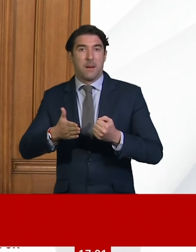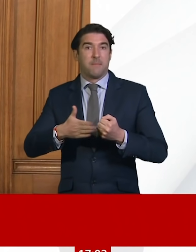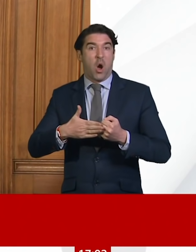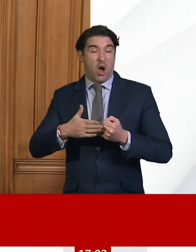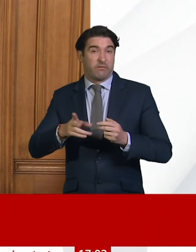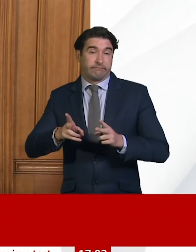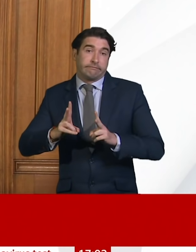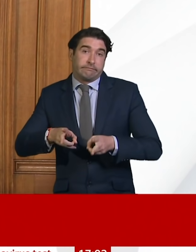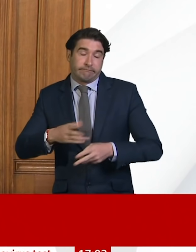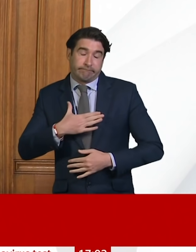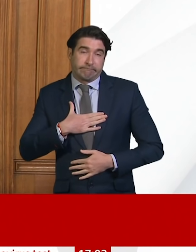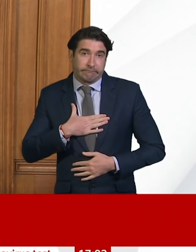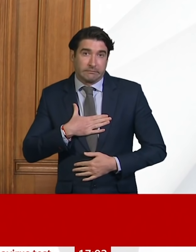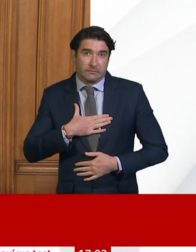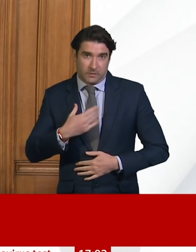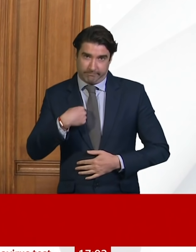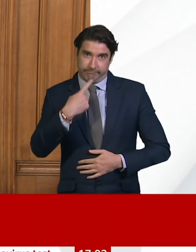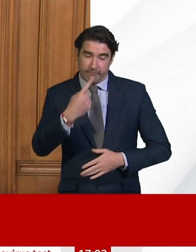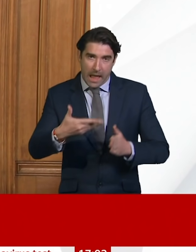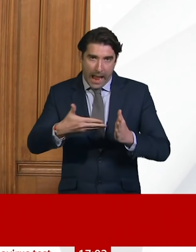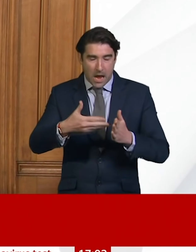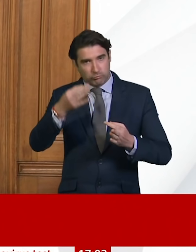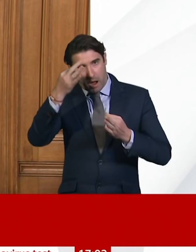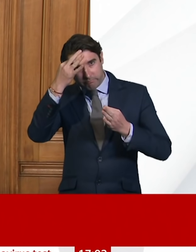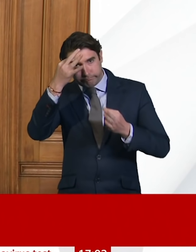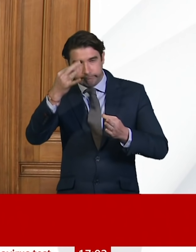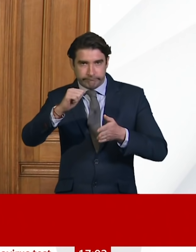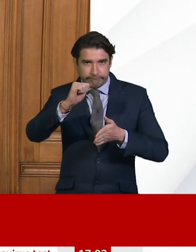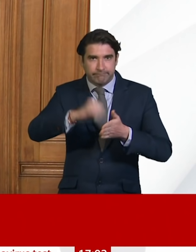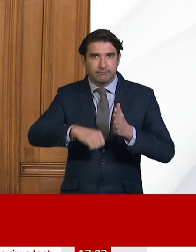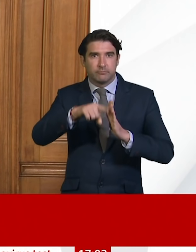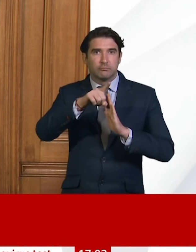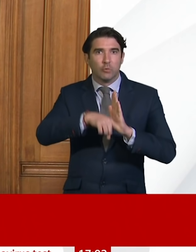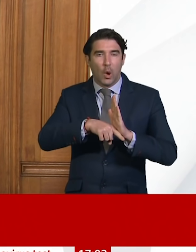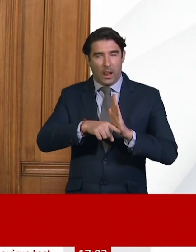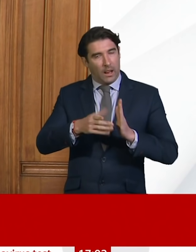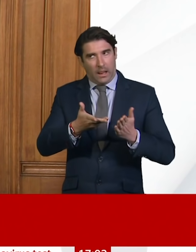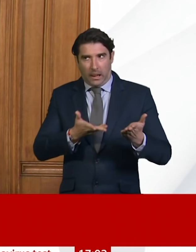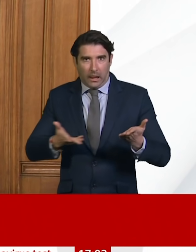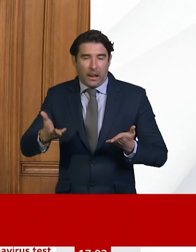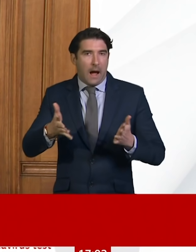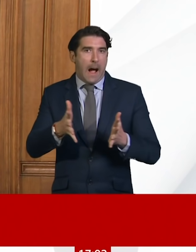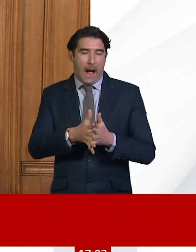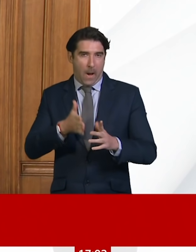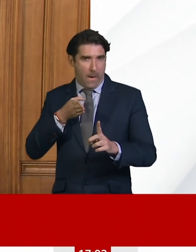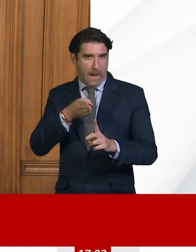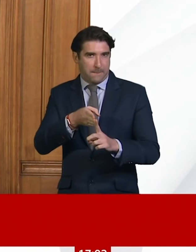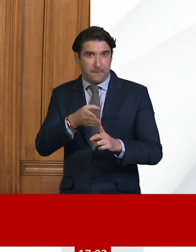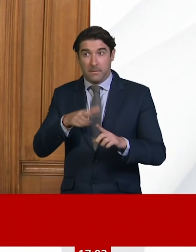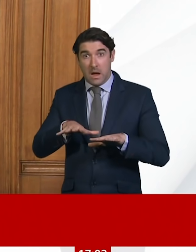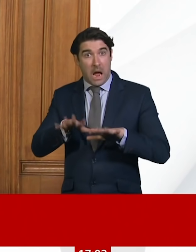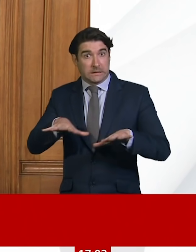restrictions and stronger enforcement last week. At the same time, we've been intensifying the